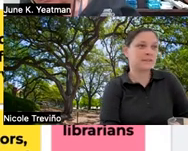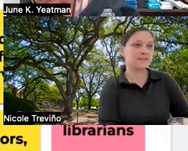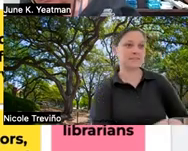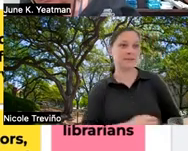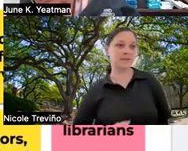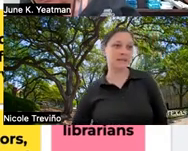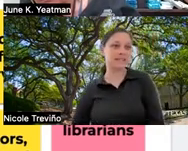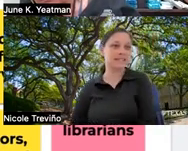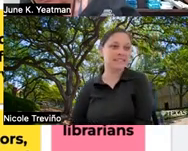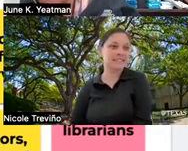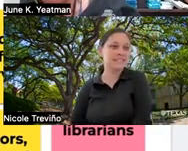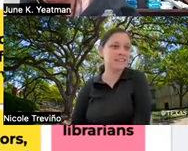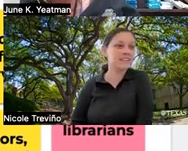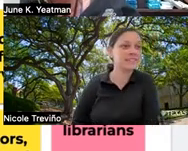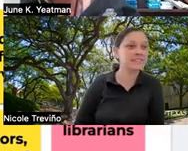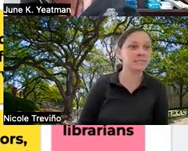Any patterns come to mind,